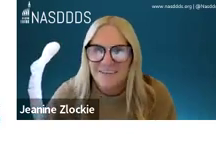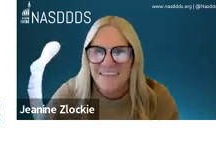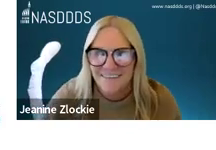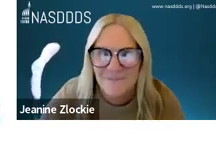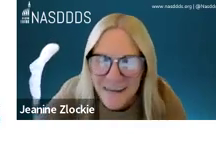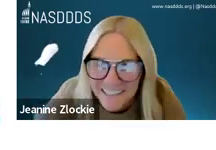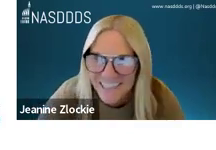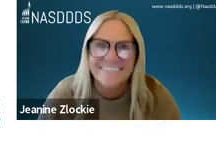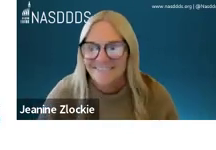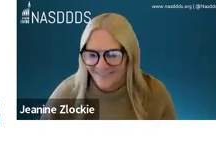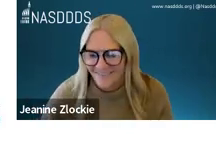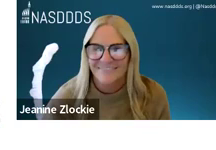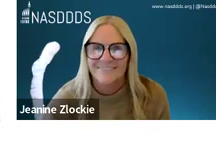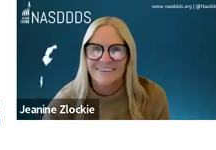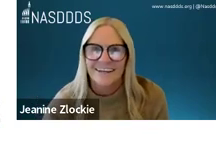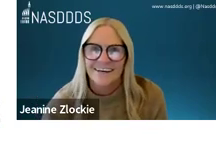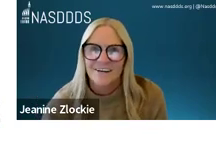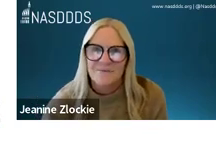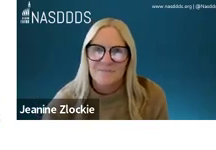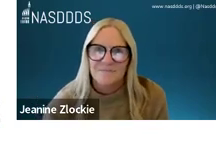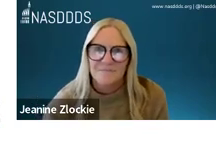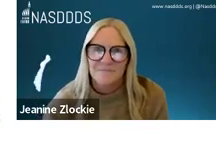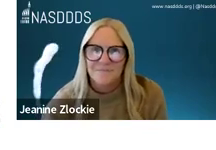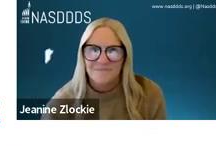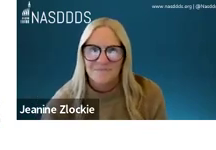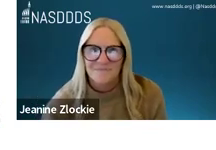went through all of that information.